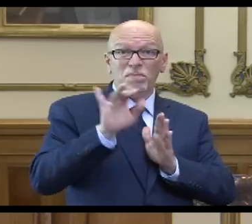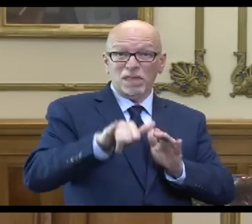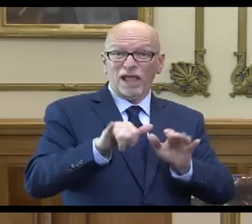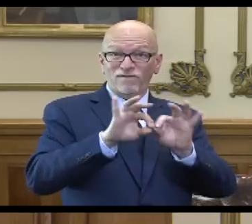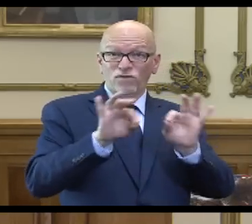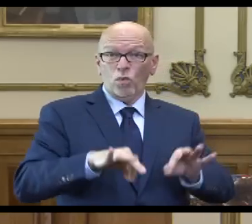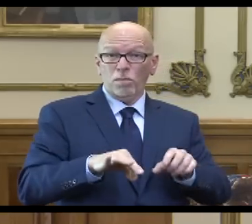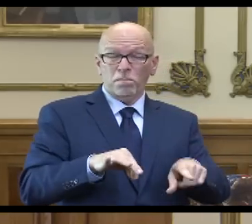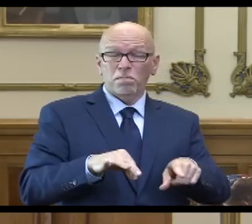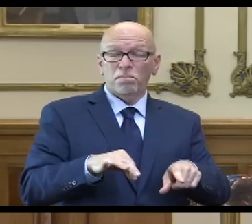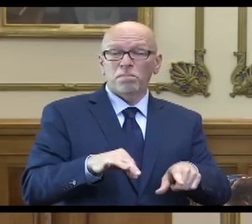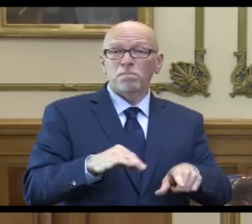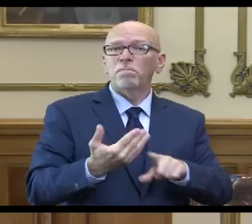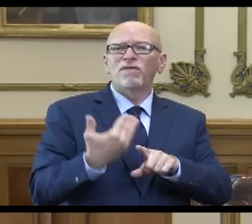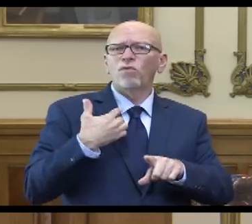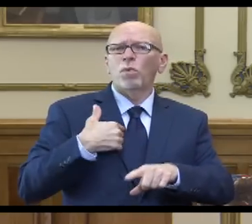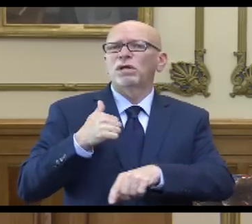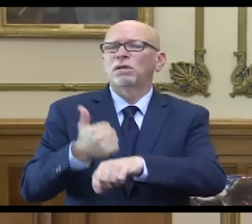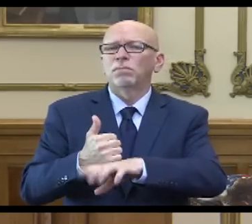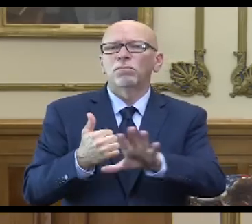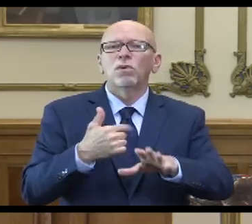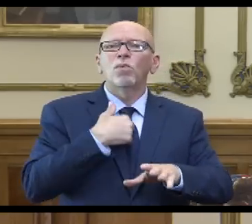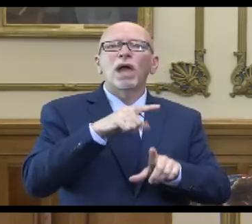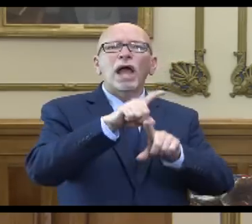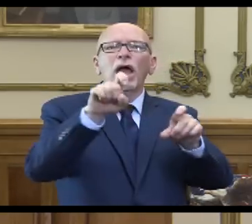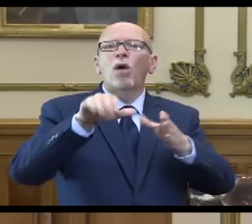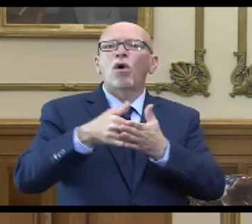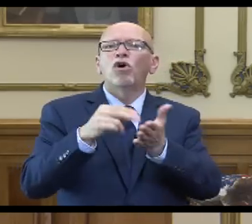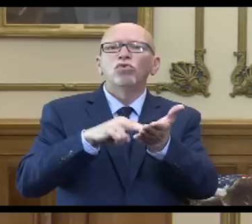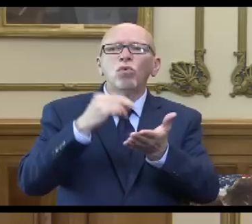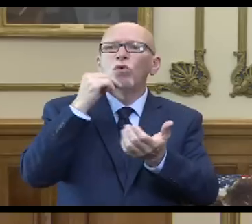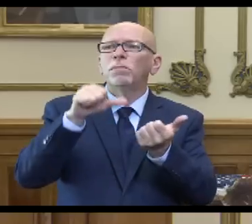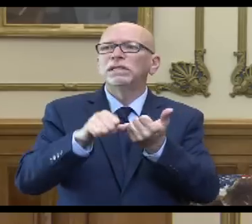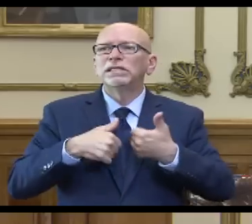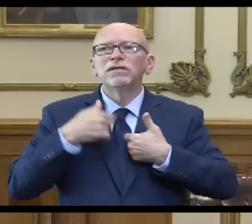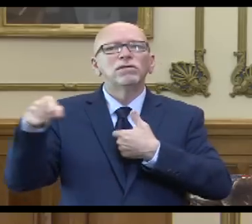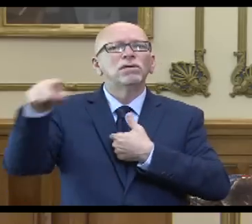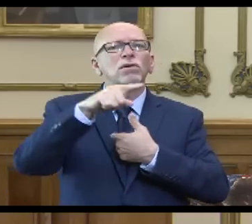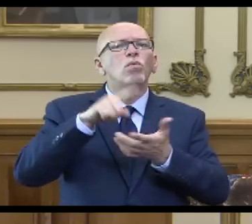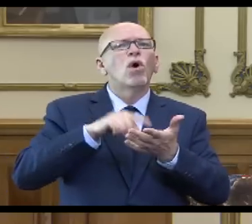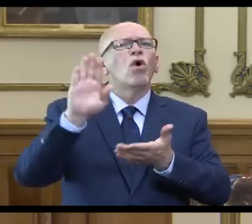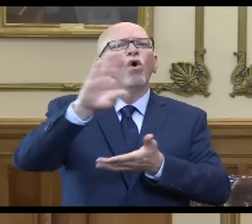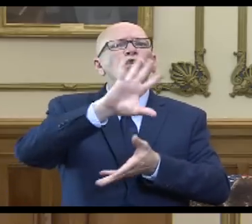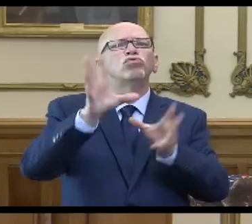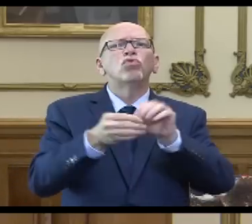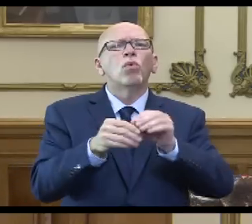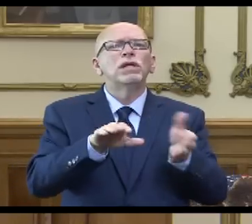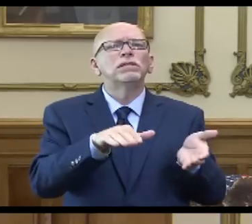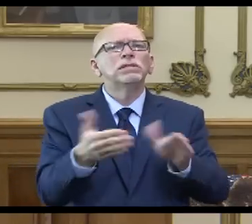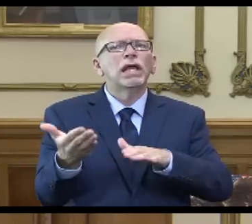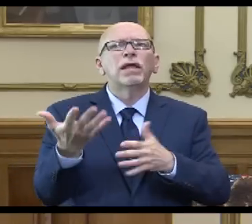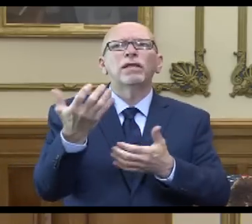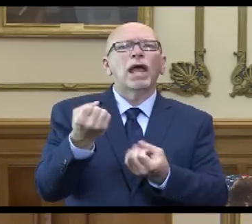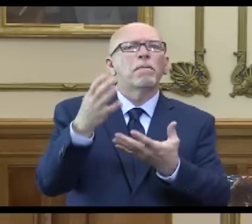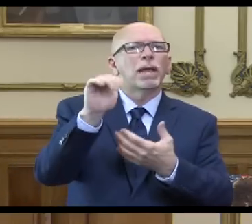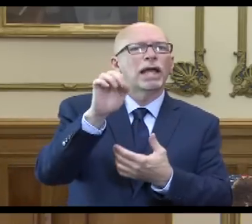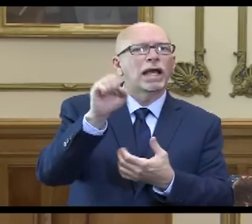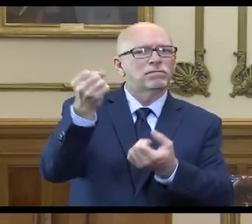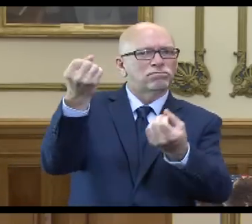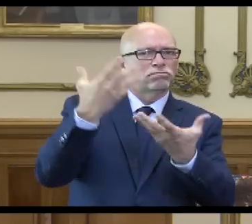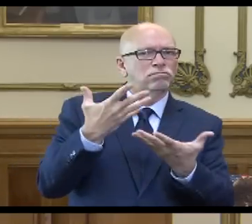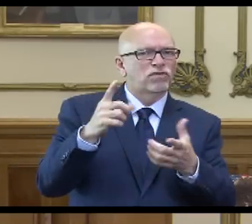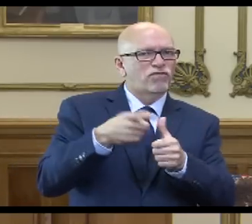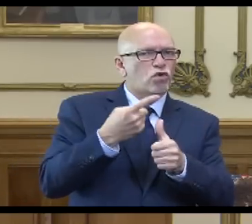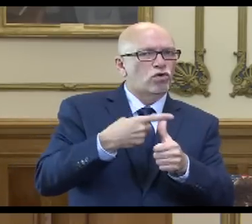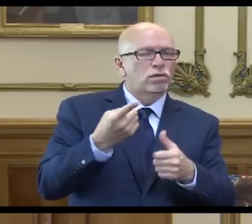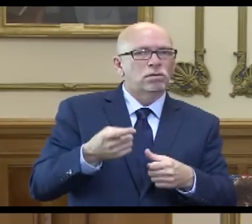we, before implementing it, asked all the long-term care facilities to give us their totals for deaths and cases. Now, this